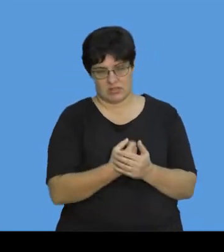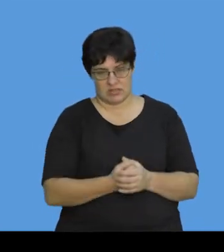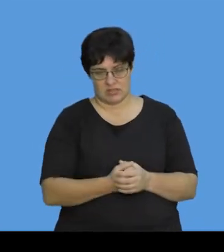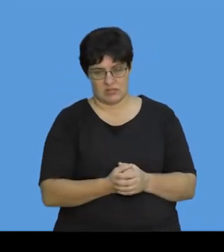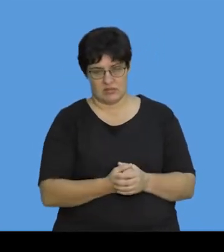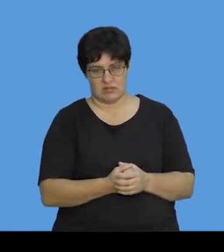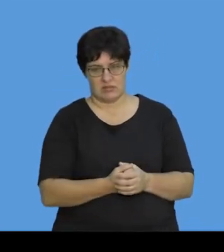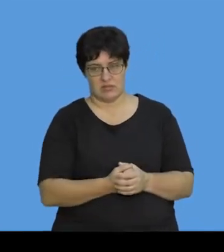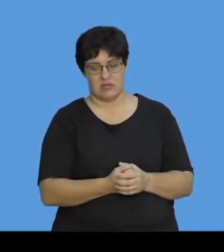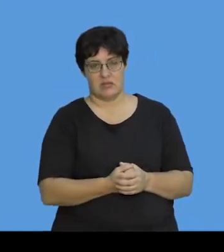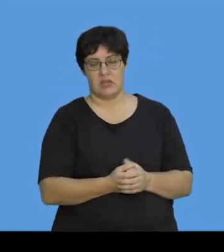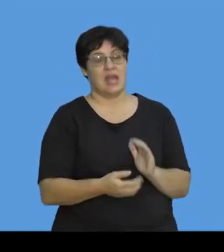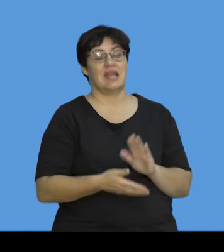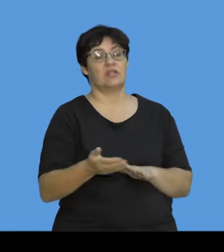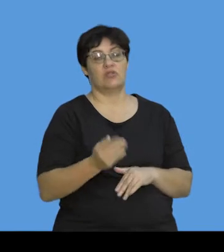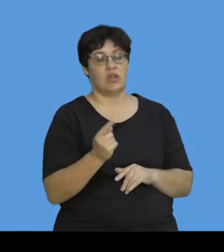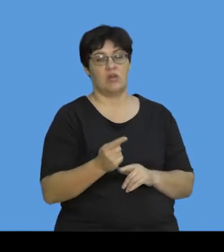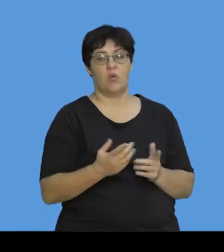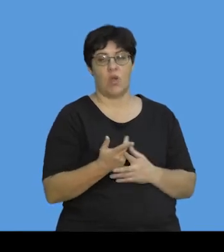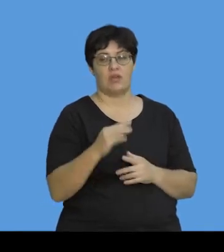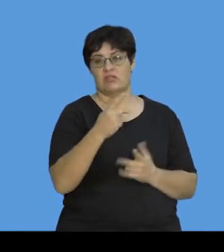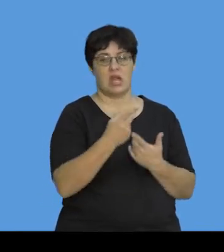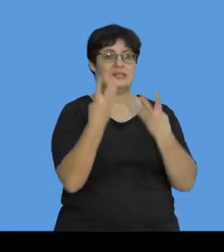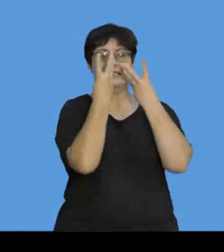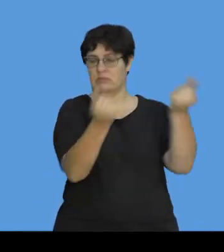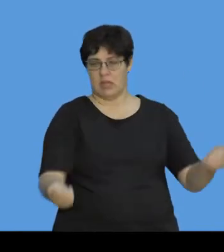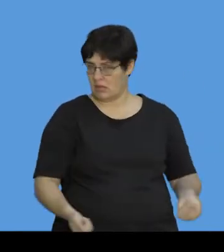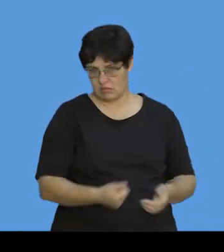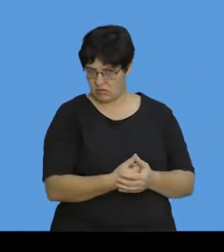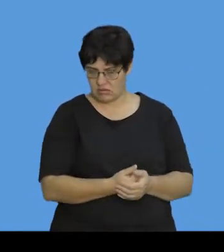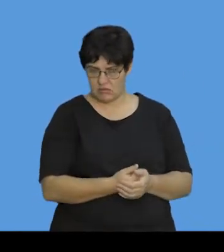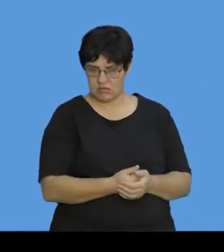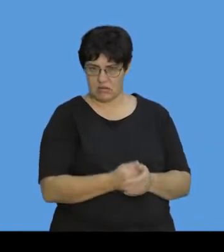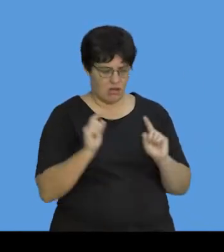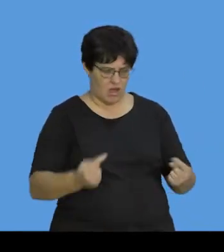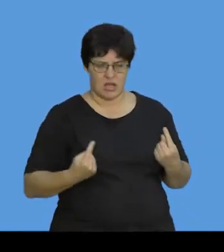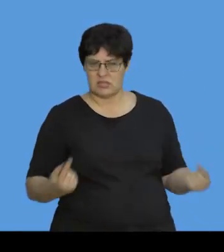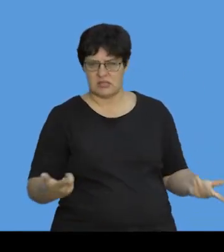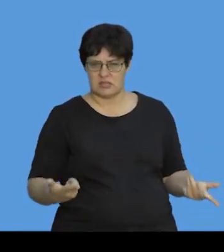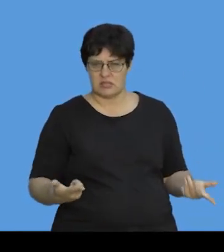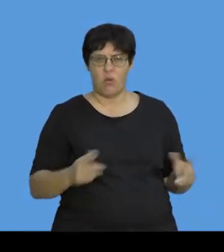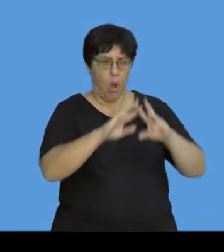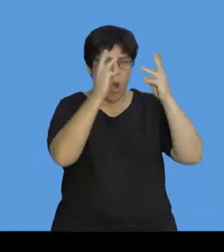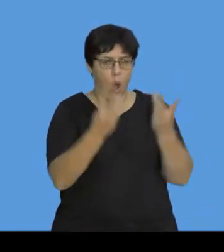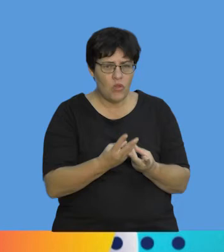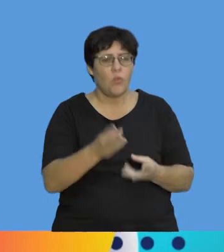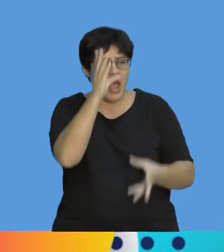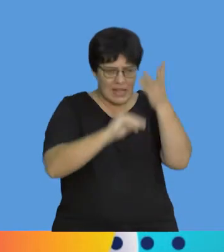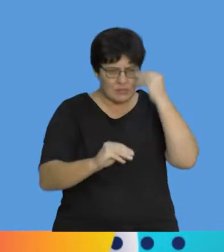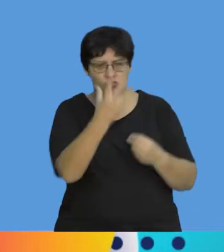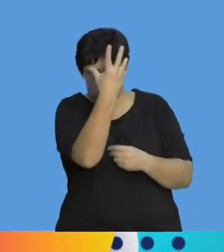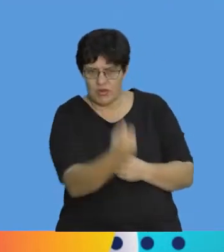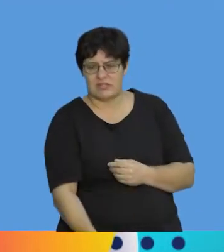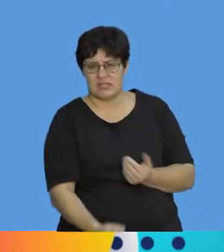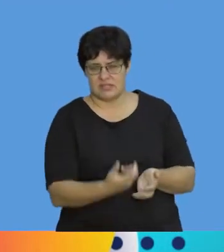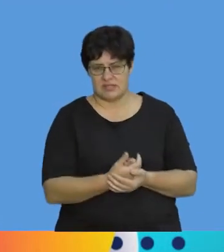how many times I get told, number one, acceleration due to gravity disappears. Okay, it can't. We're on Earth, we experience